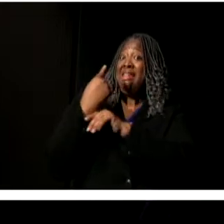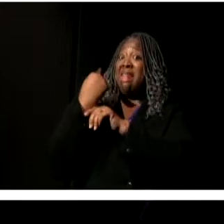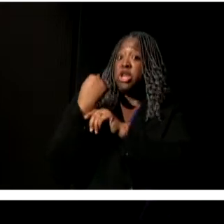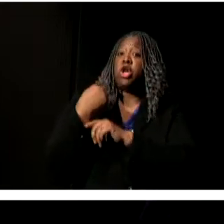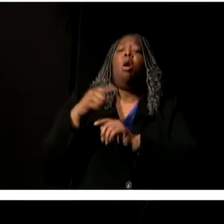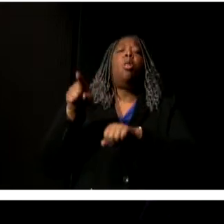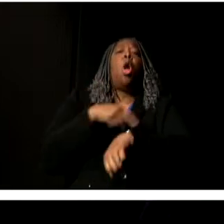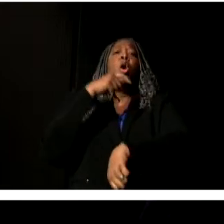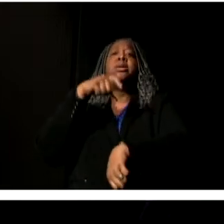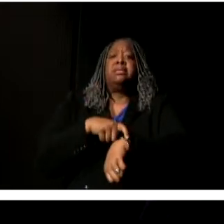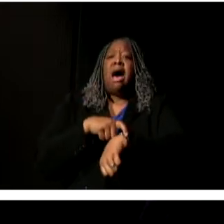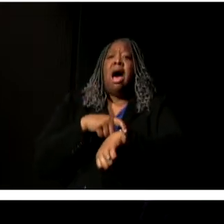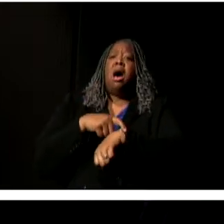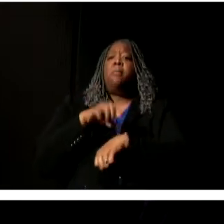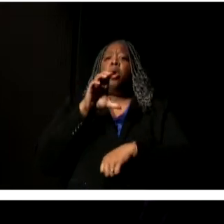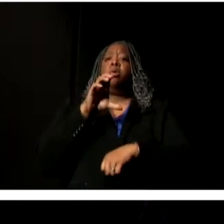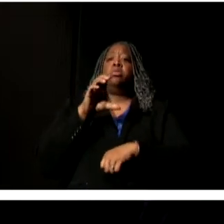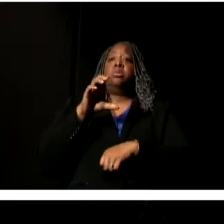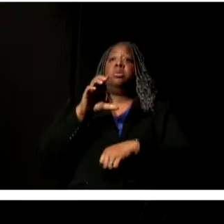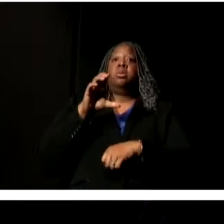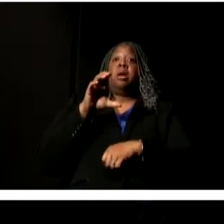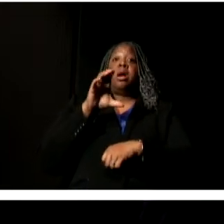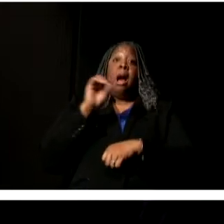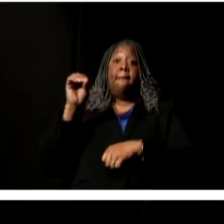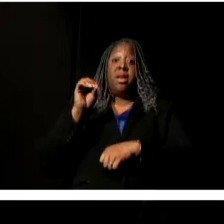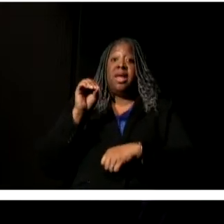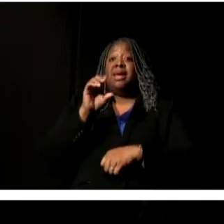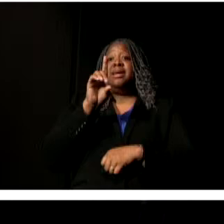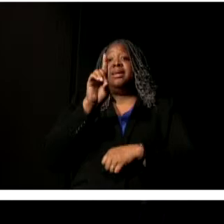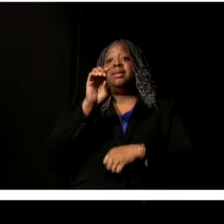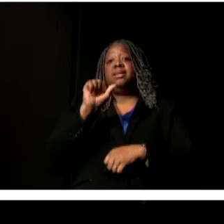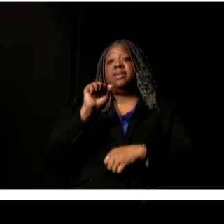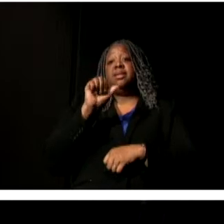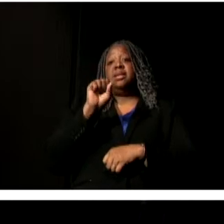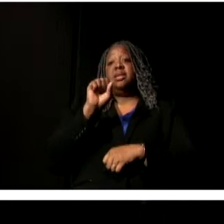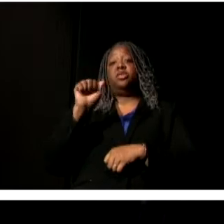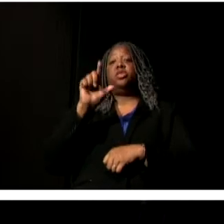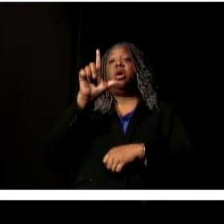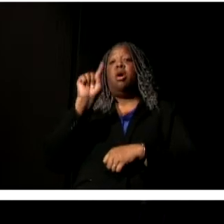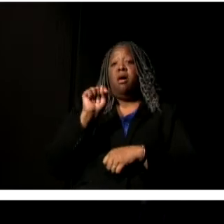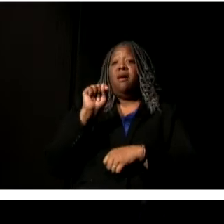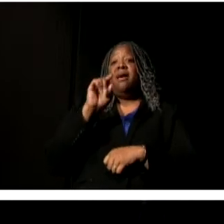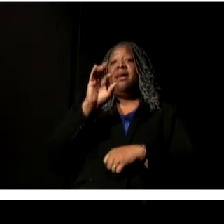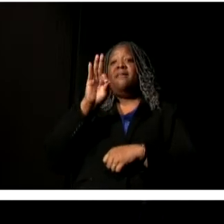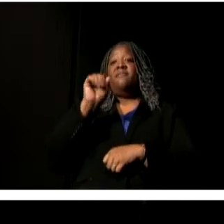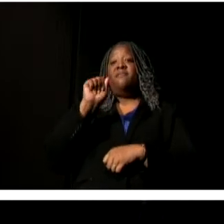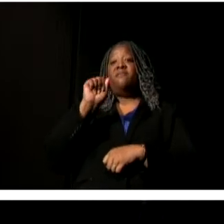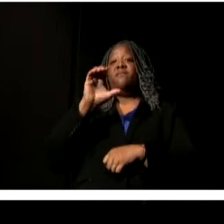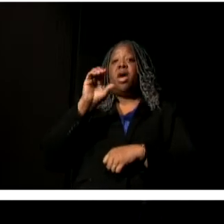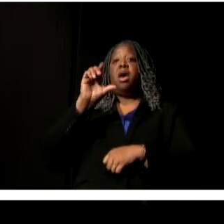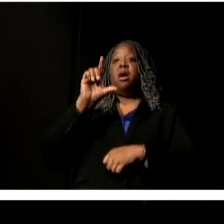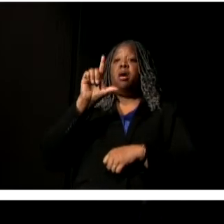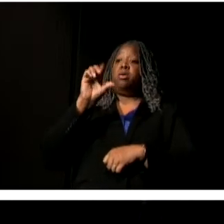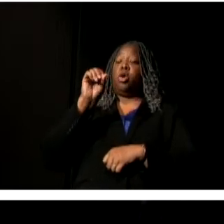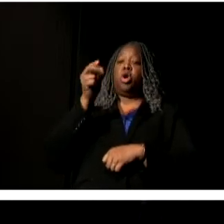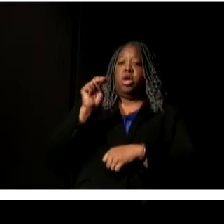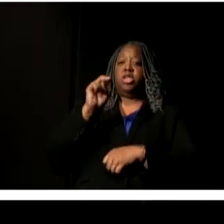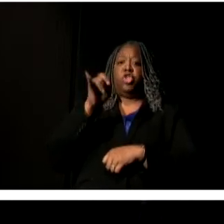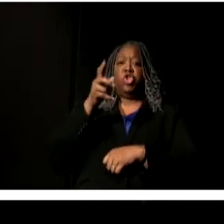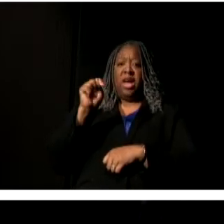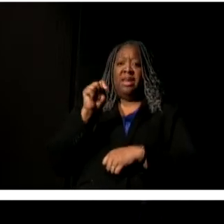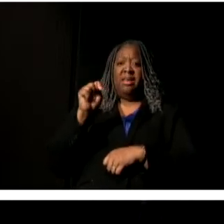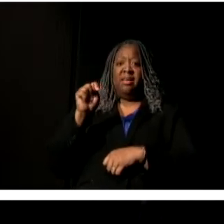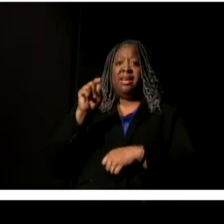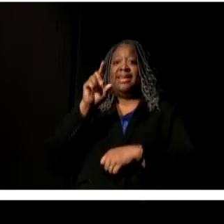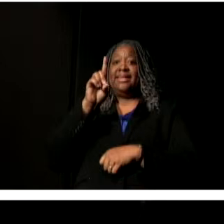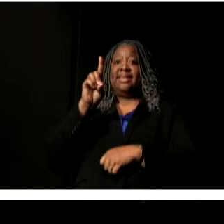longtime corporate citizen Dassault Falcon Jet announced plans for 800 new jobs. That was a 50-year relationship.